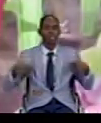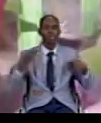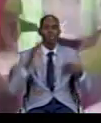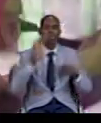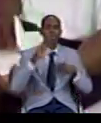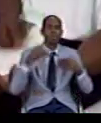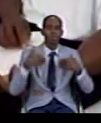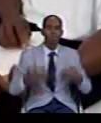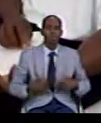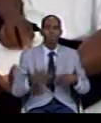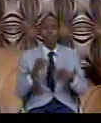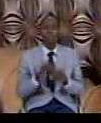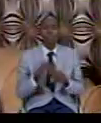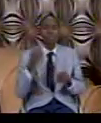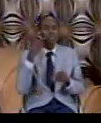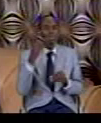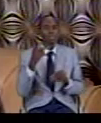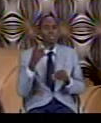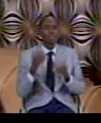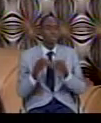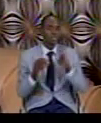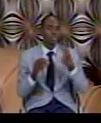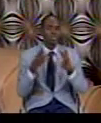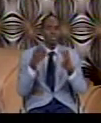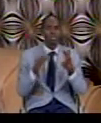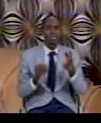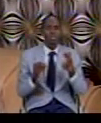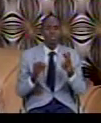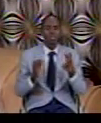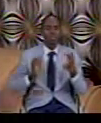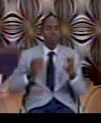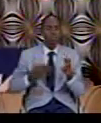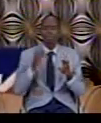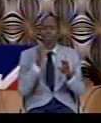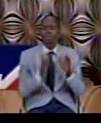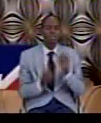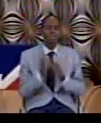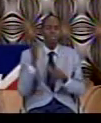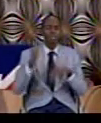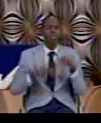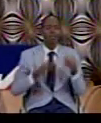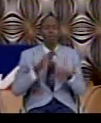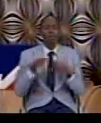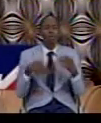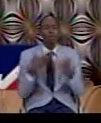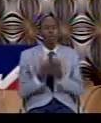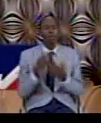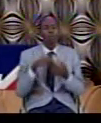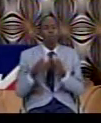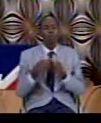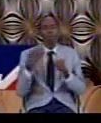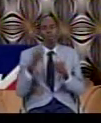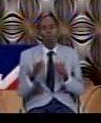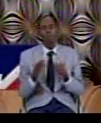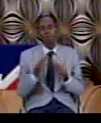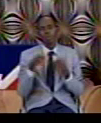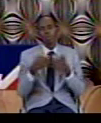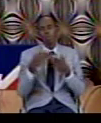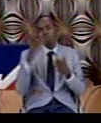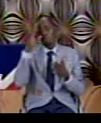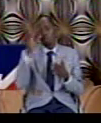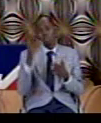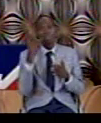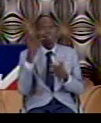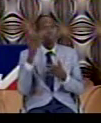the soul is greater than the favor and the frowns of all men. Some people cannot bear,